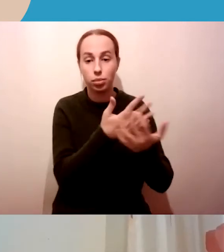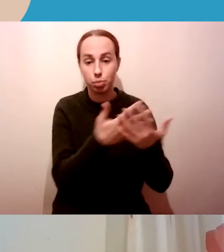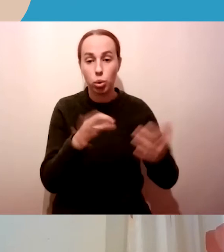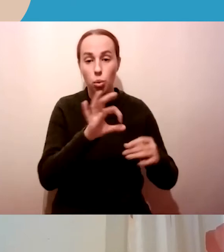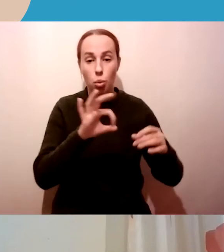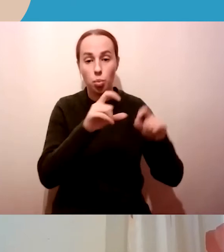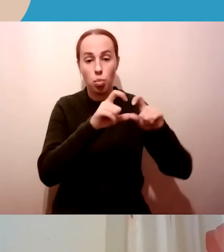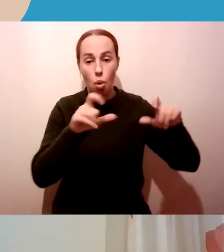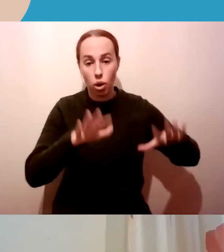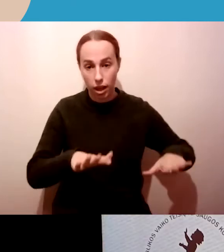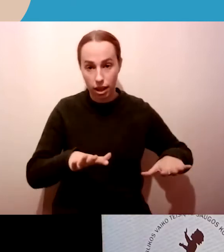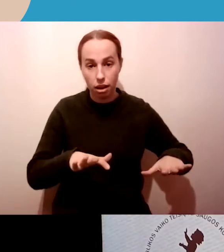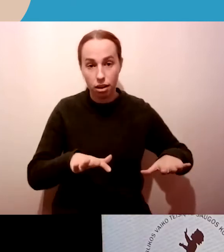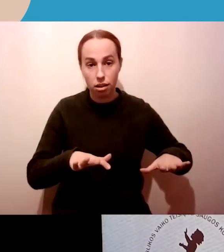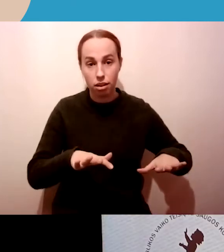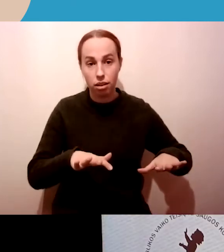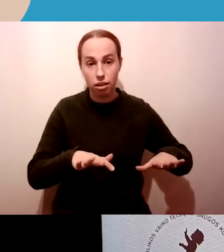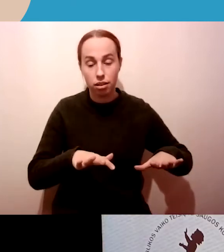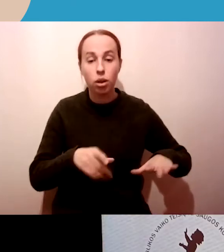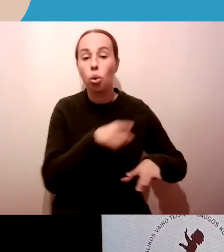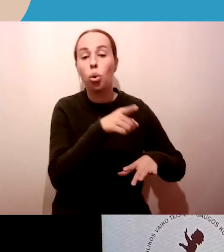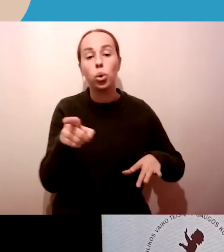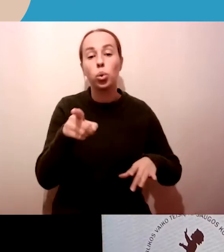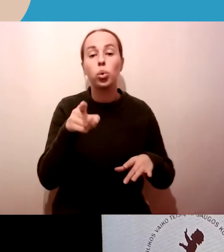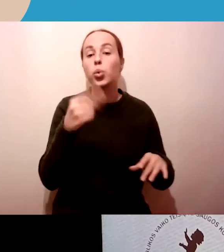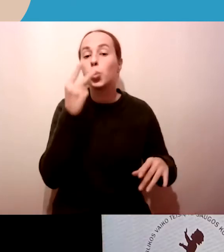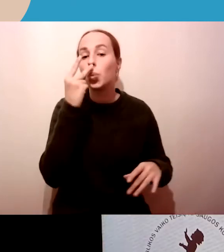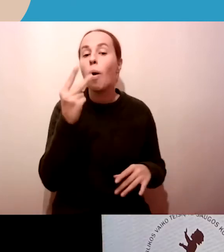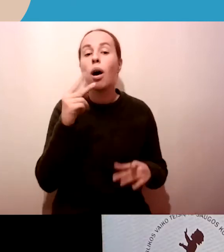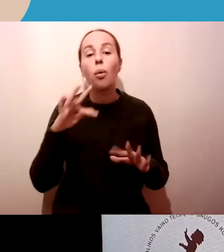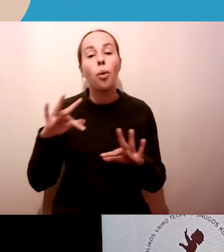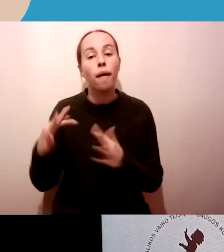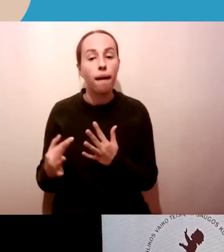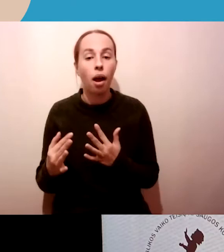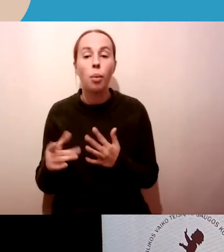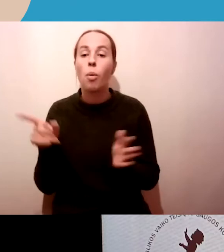I'd like to address you now. We speak about specific problems at school.